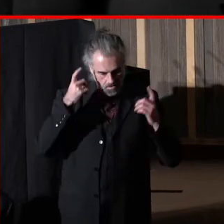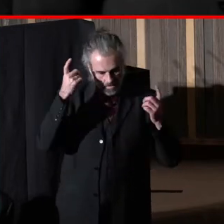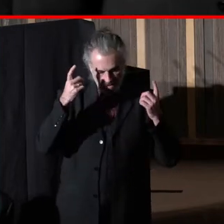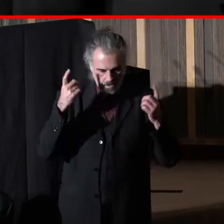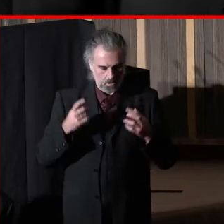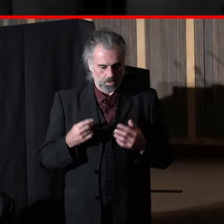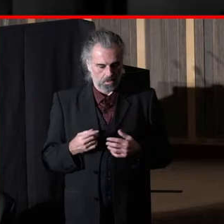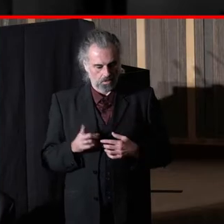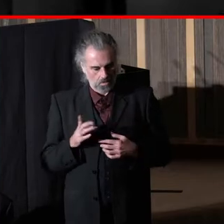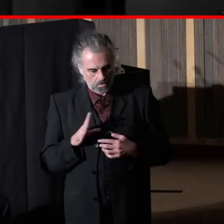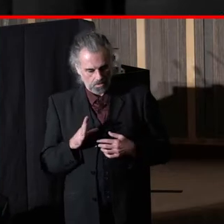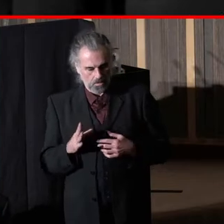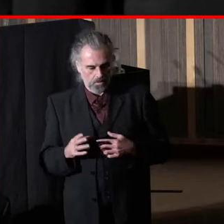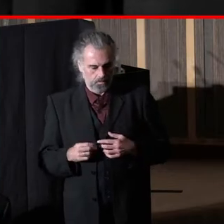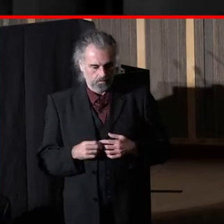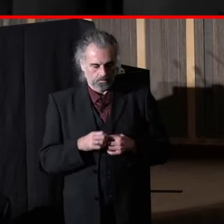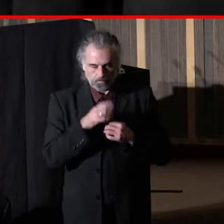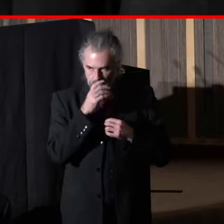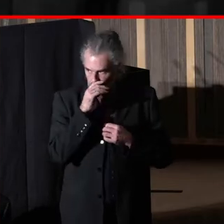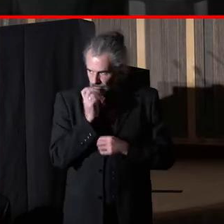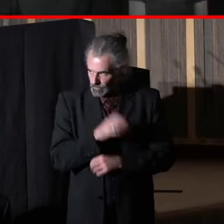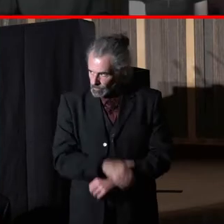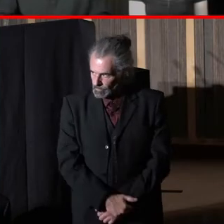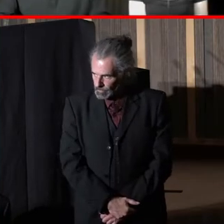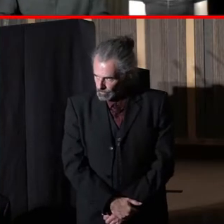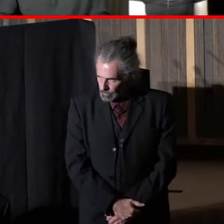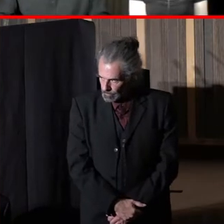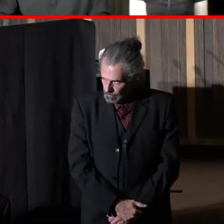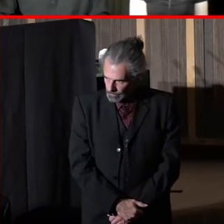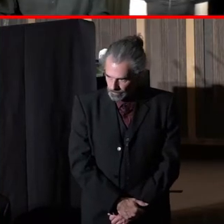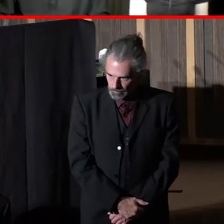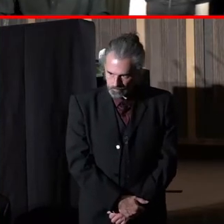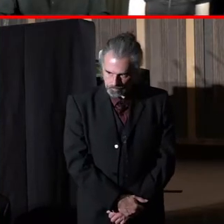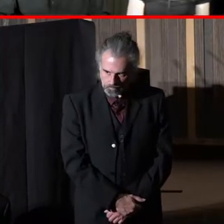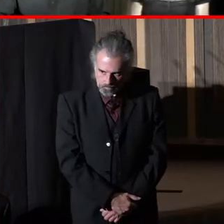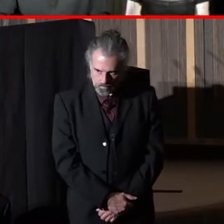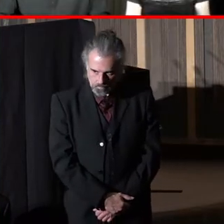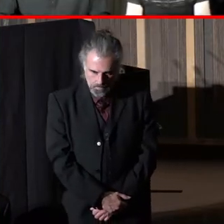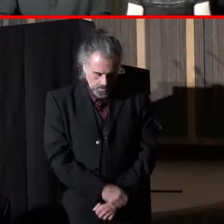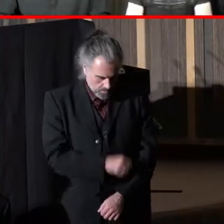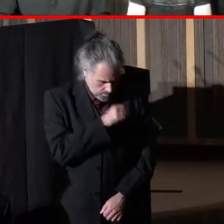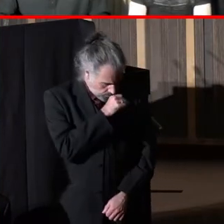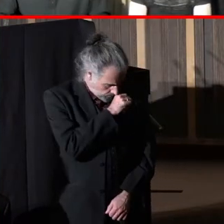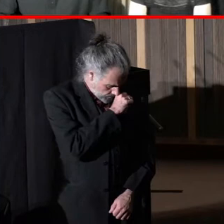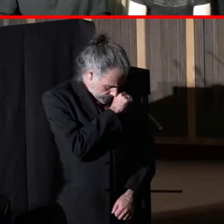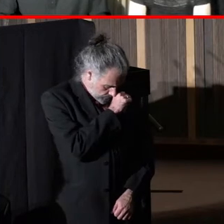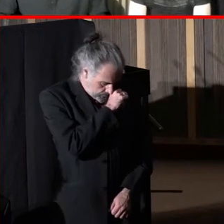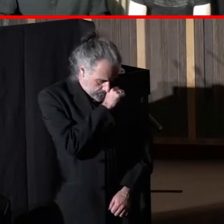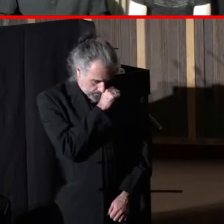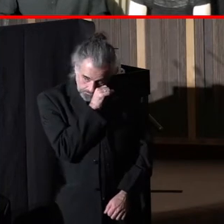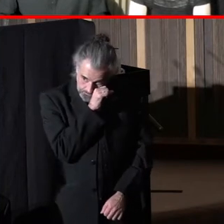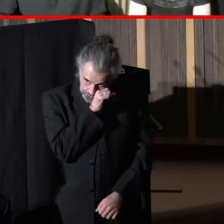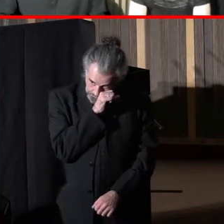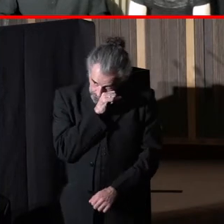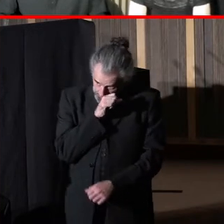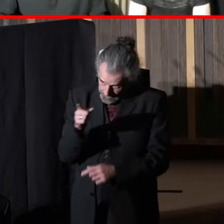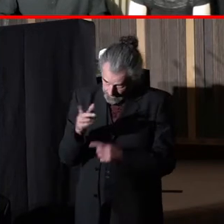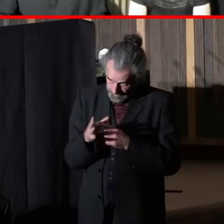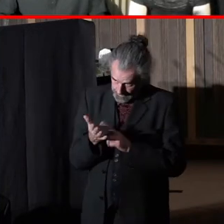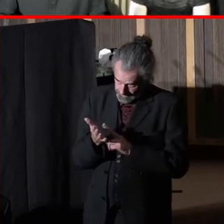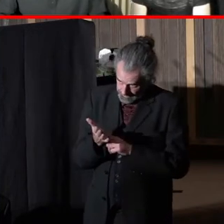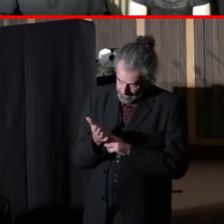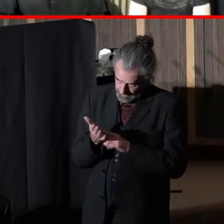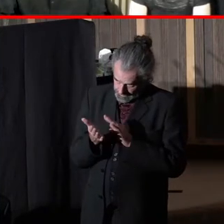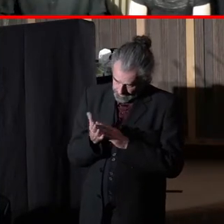if we go this way? Yeah, fantastic. Well, Anna Maria, I know you had your hand up. What would you like to ask? I wanted to